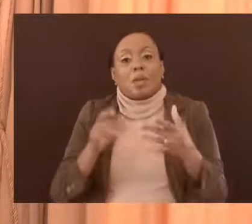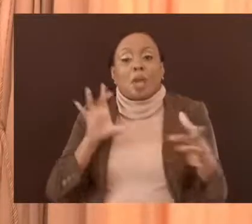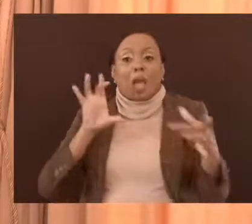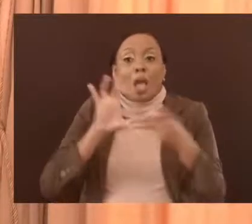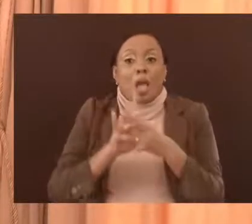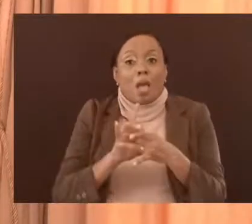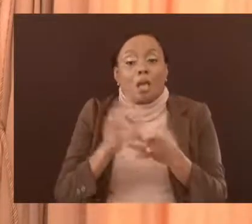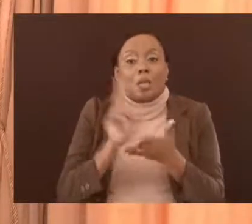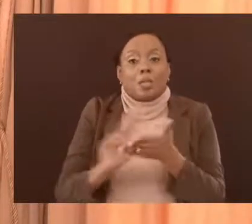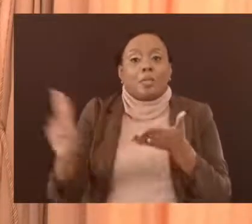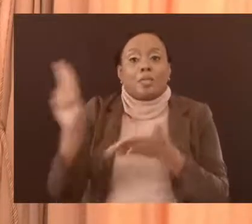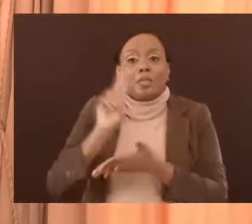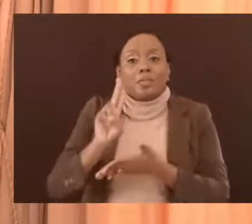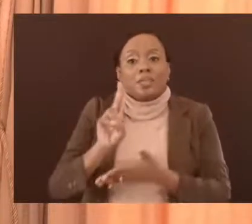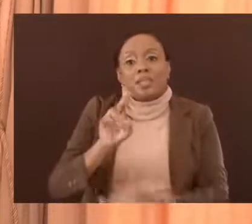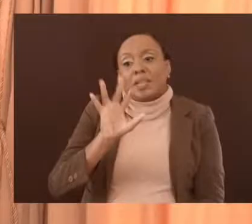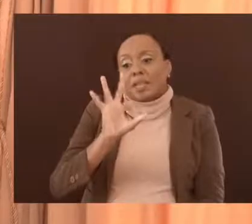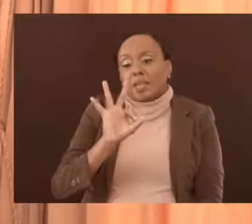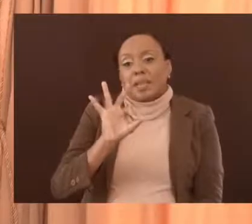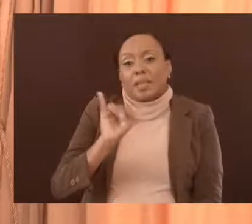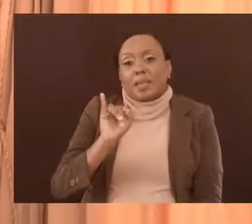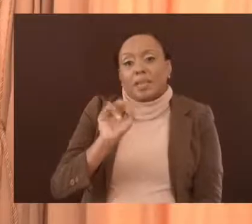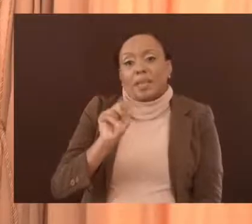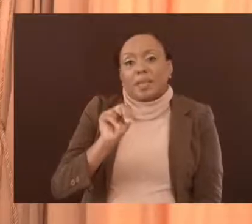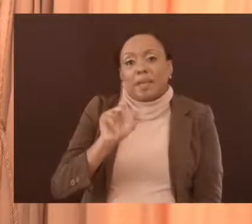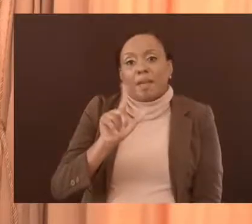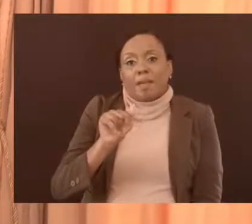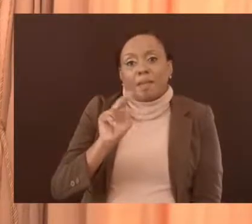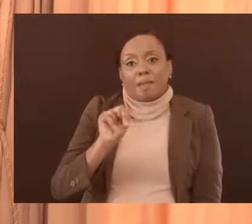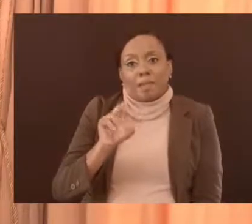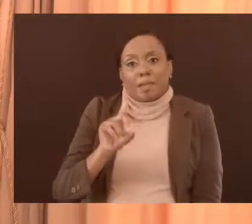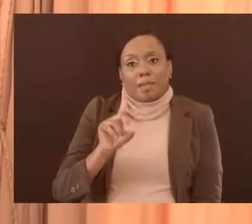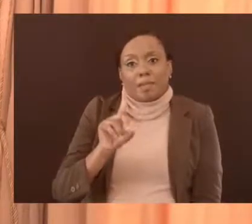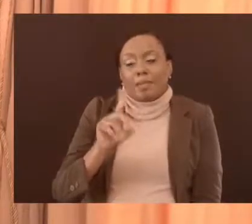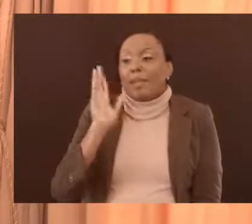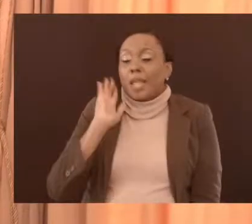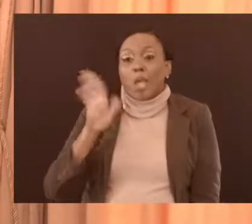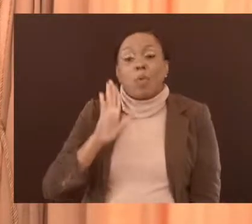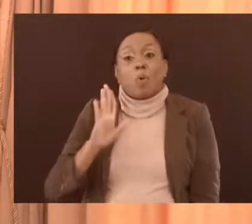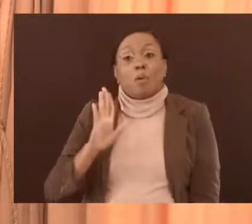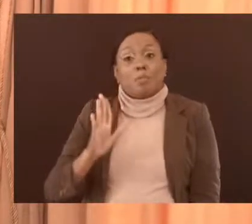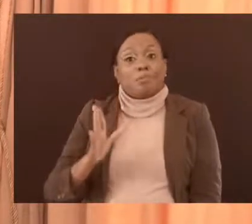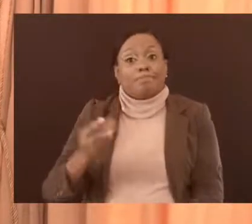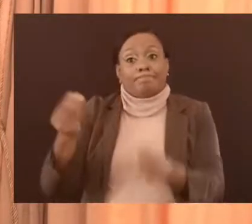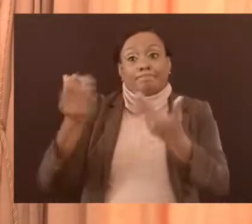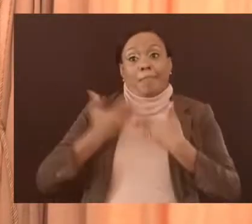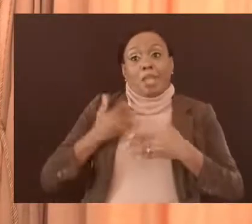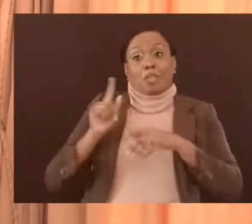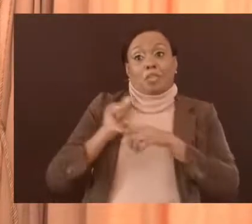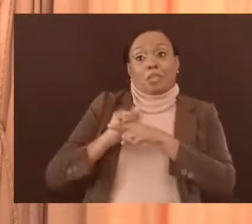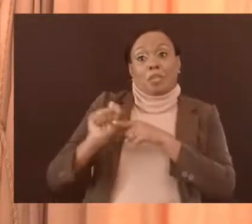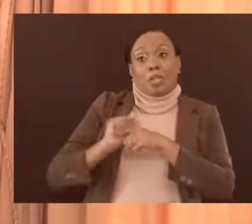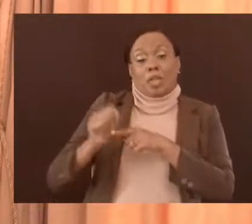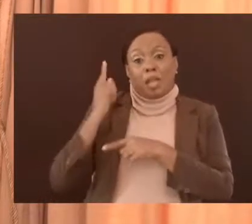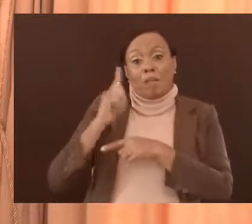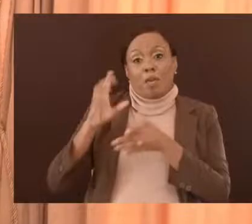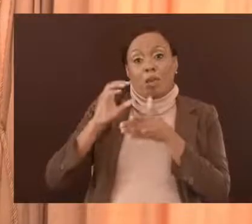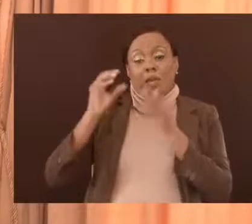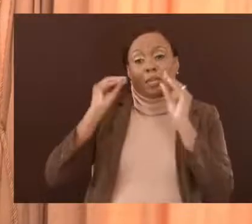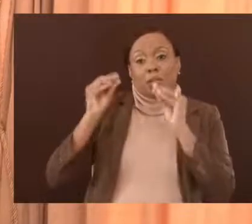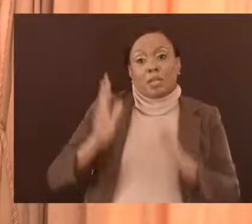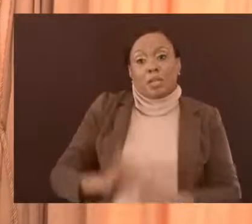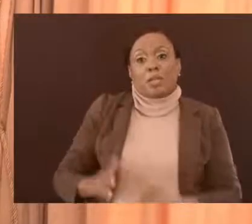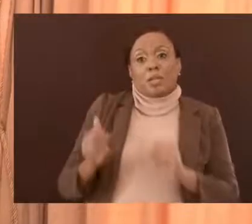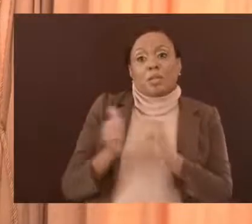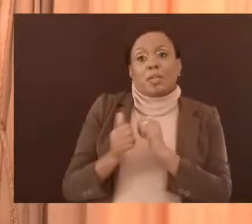Tampere University, and they too, through the IDB, will be providing training for our teachers in